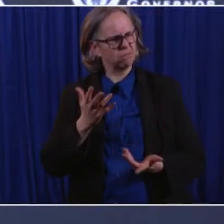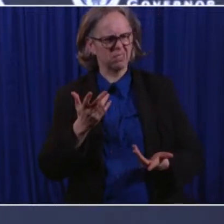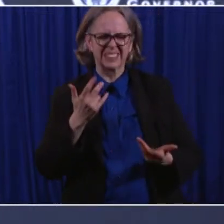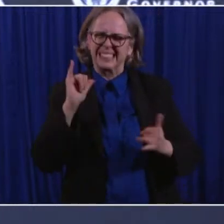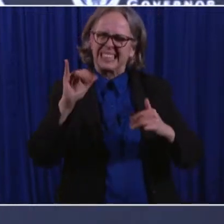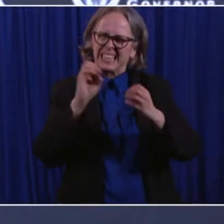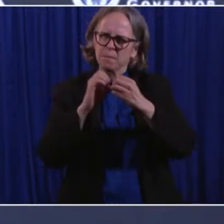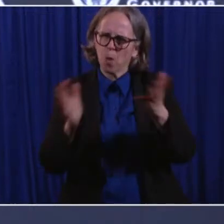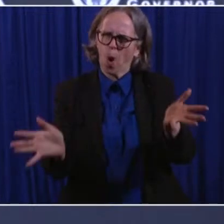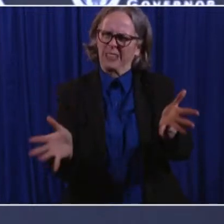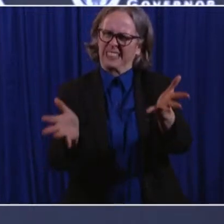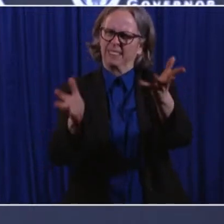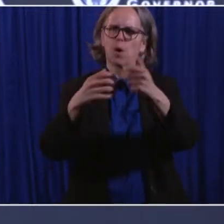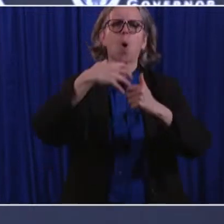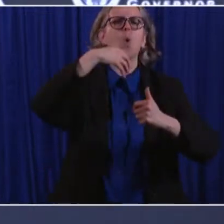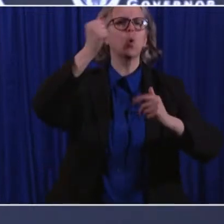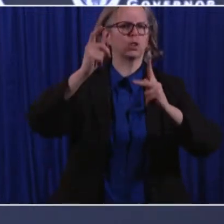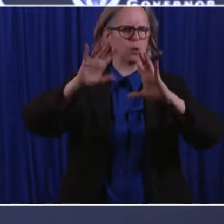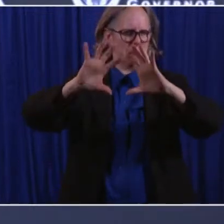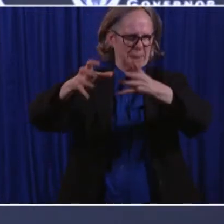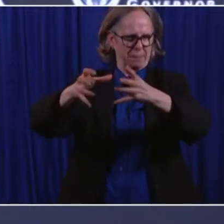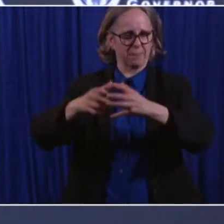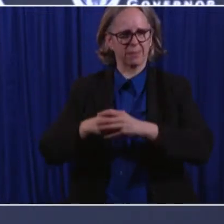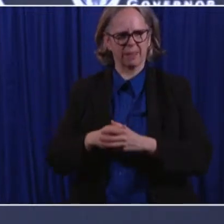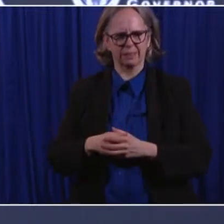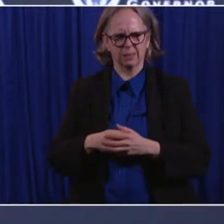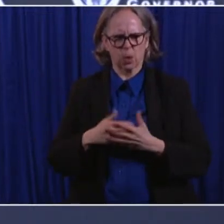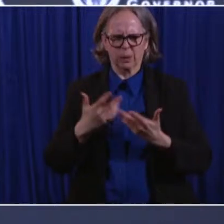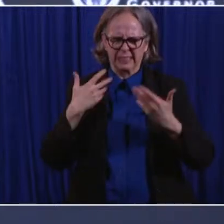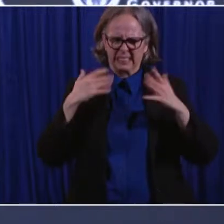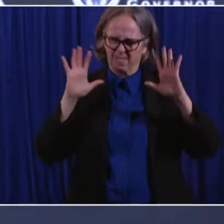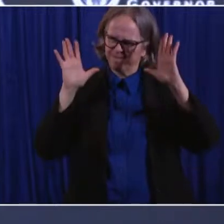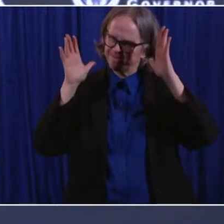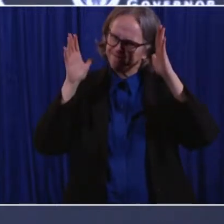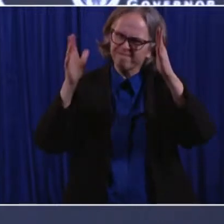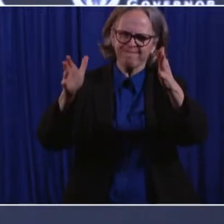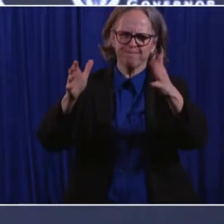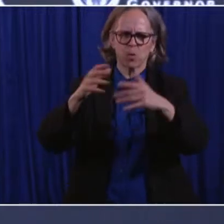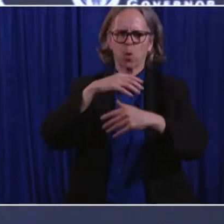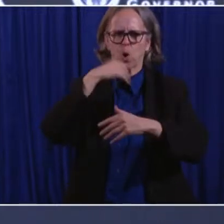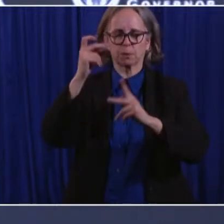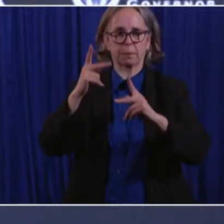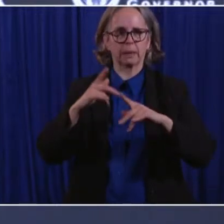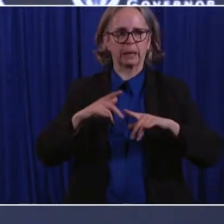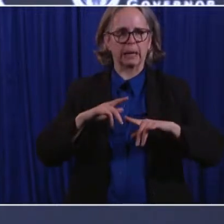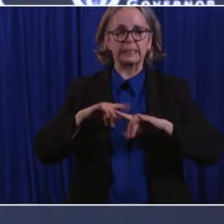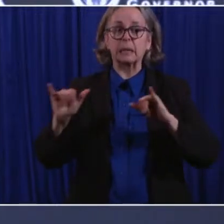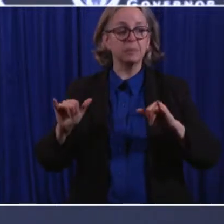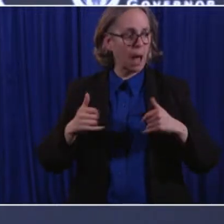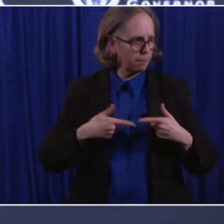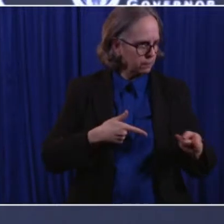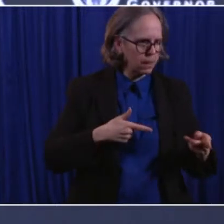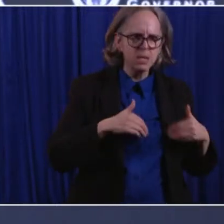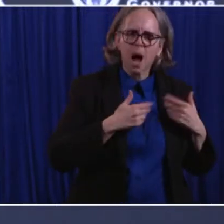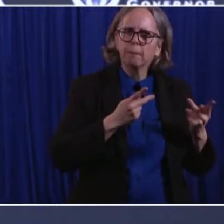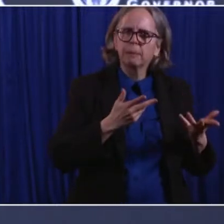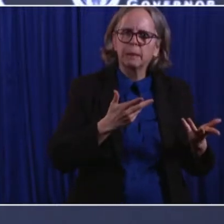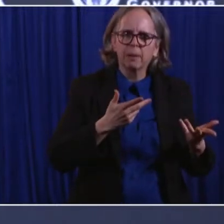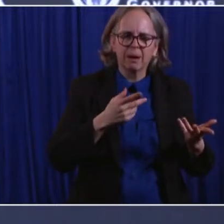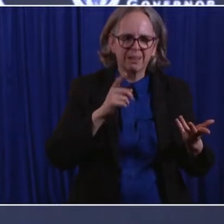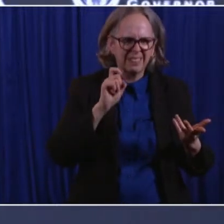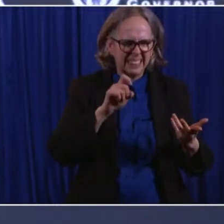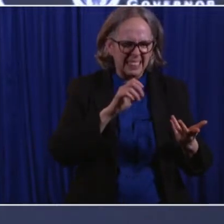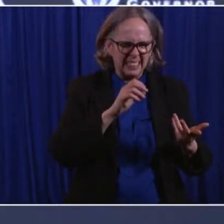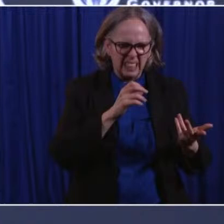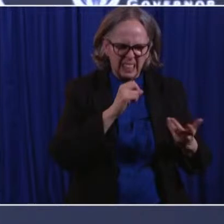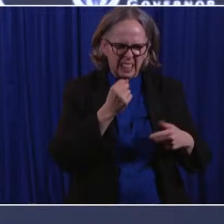we're now moving very quickly, 11 days into people from 16 up. And we know that this has